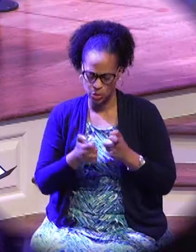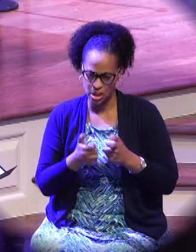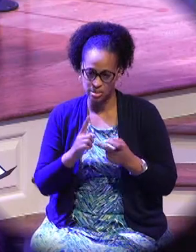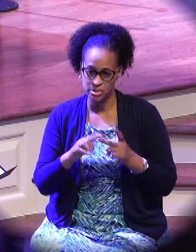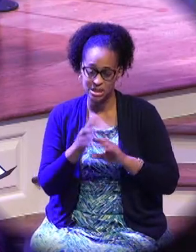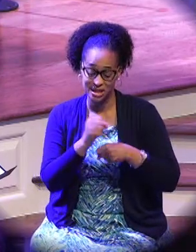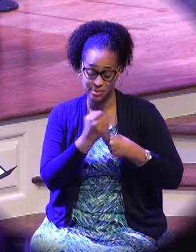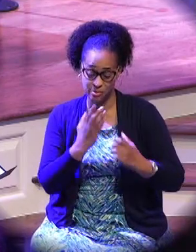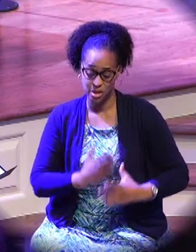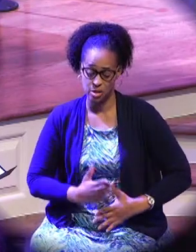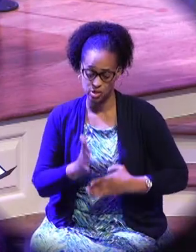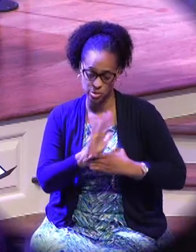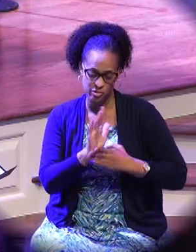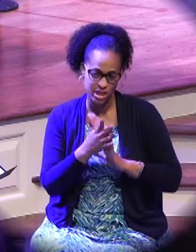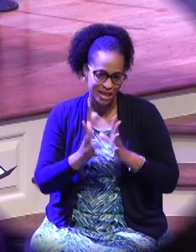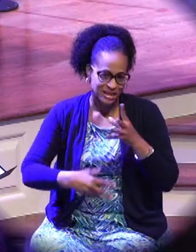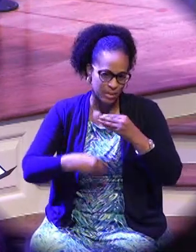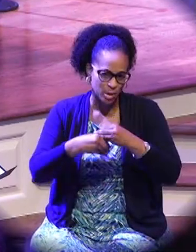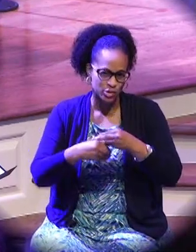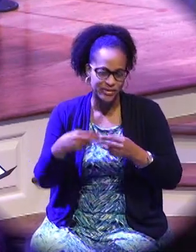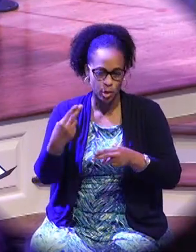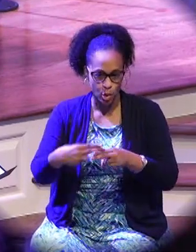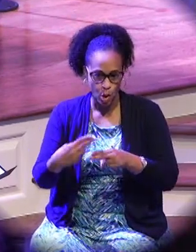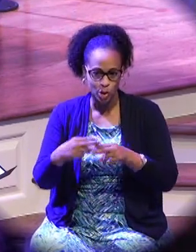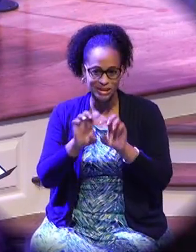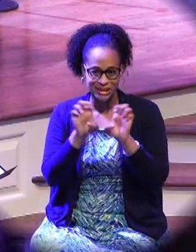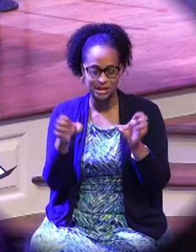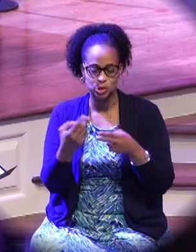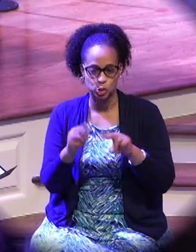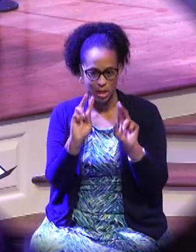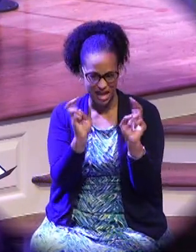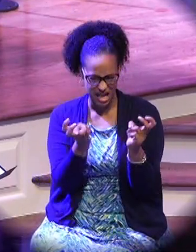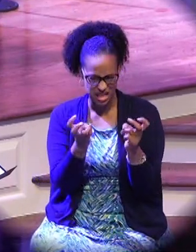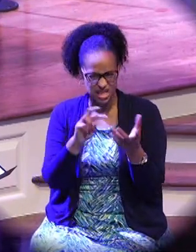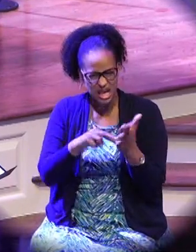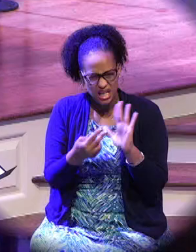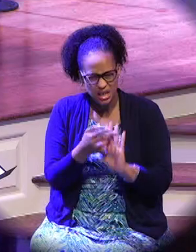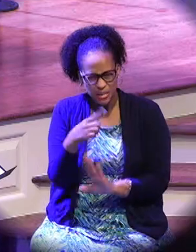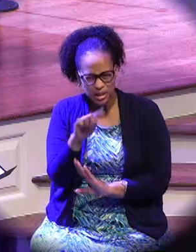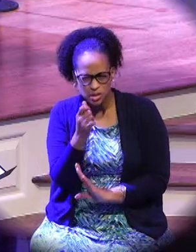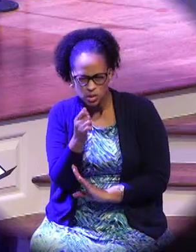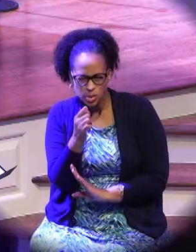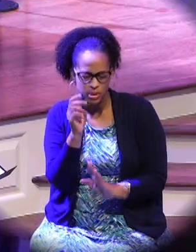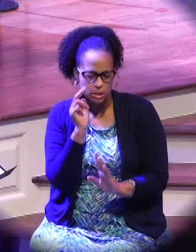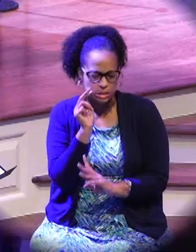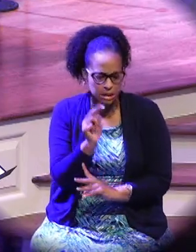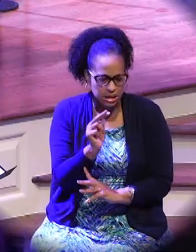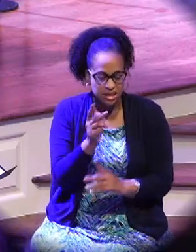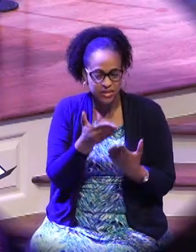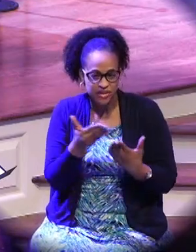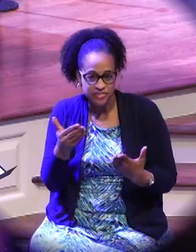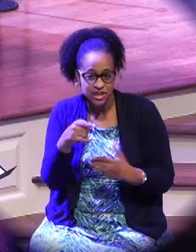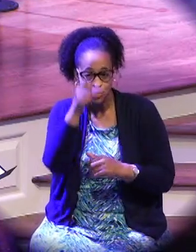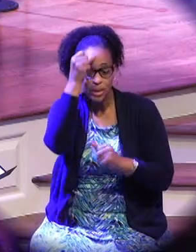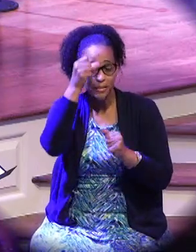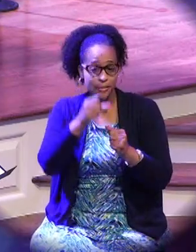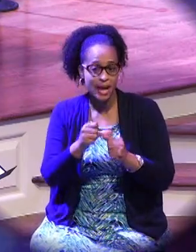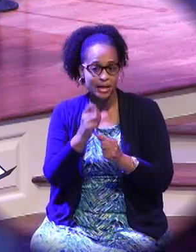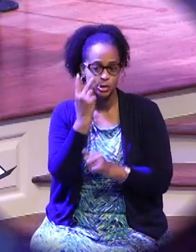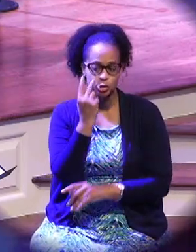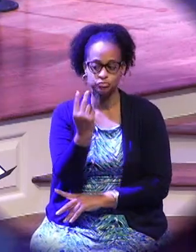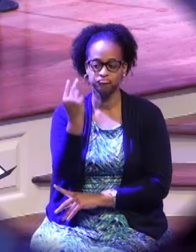makers of those things will put in what have become called Easter eggs. That is, little glimpses of things that remind you